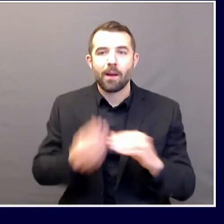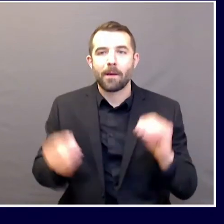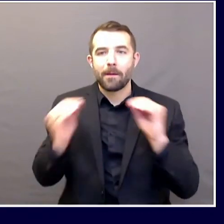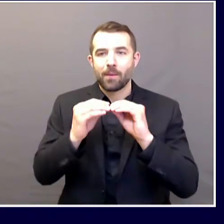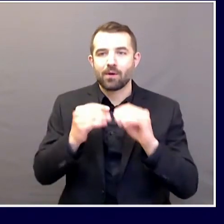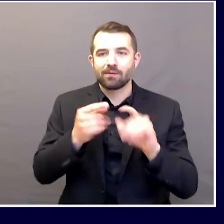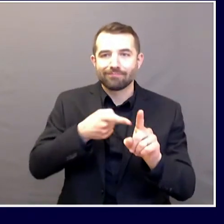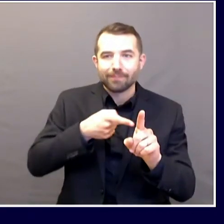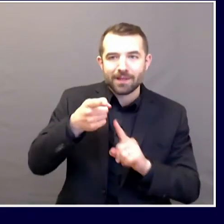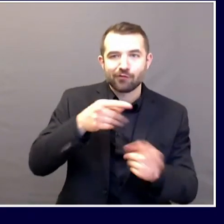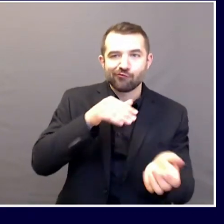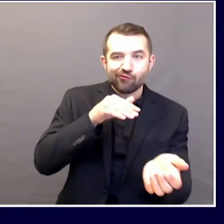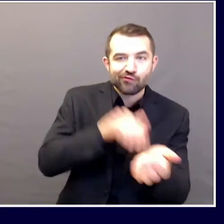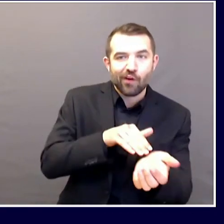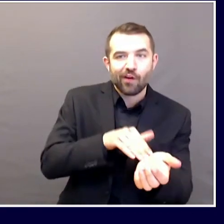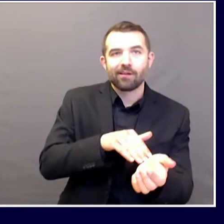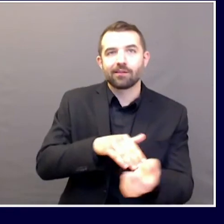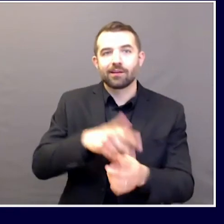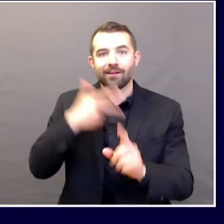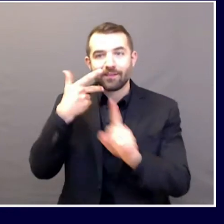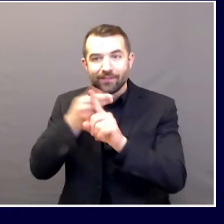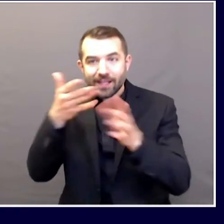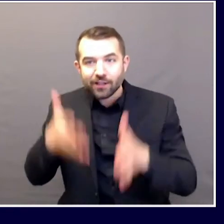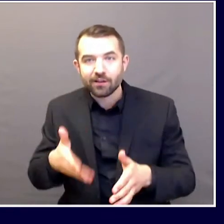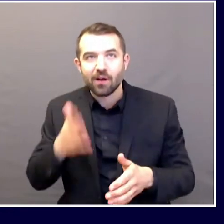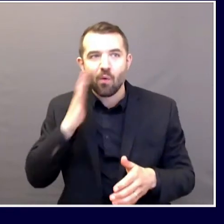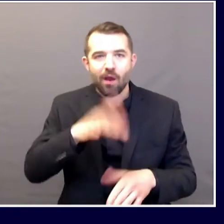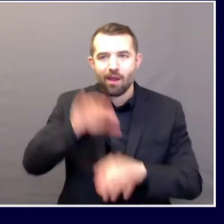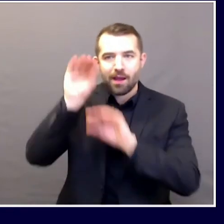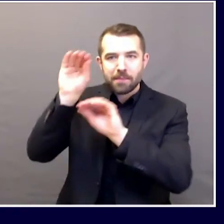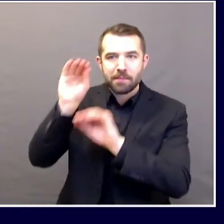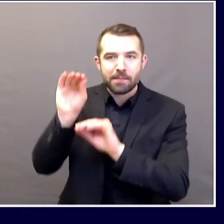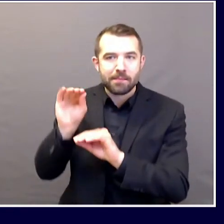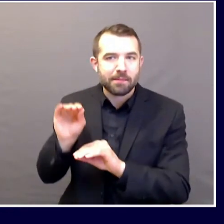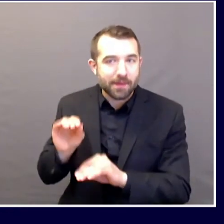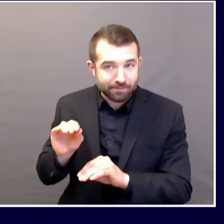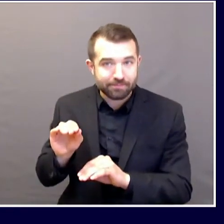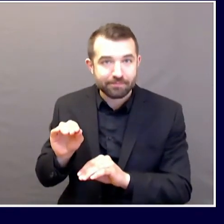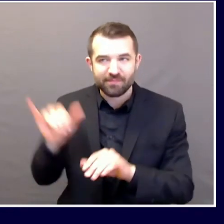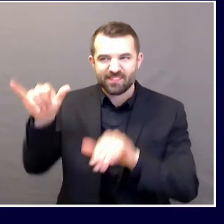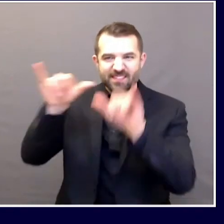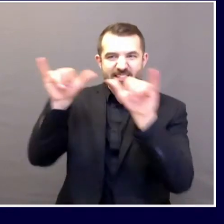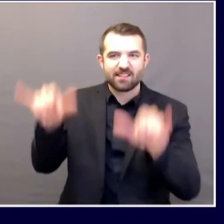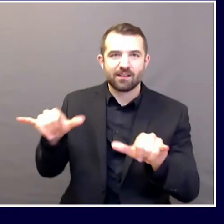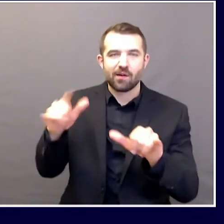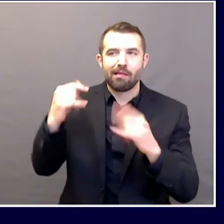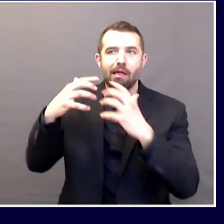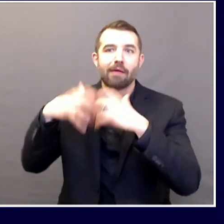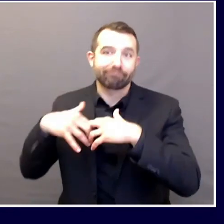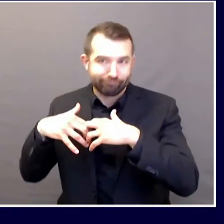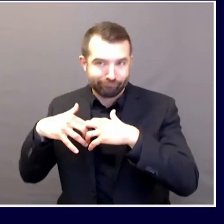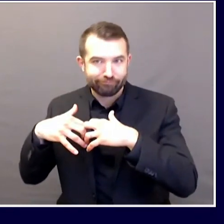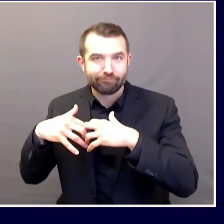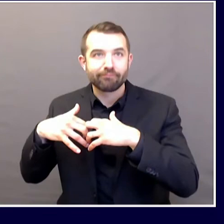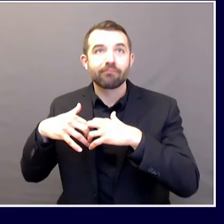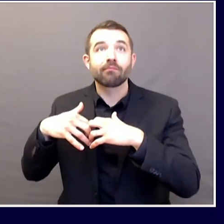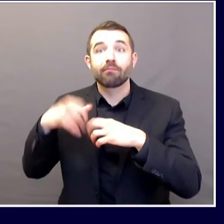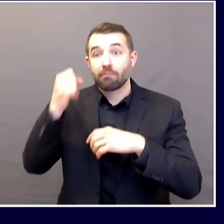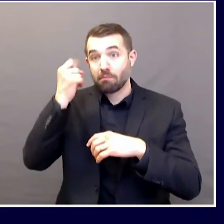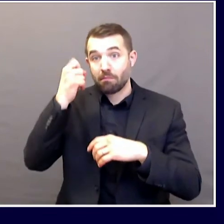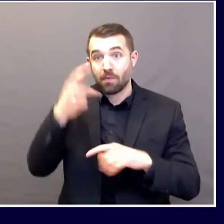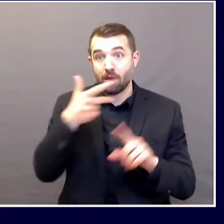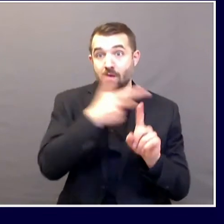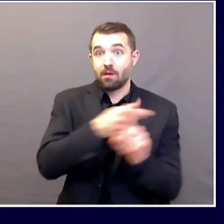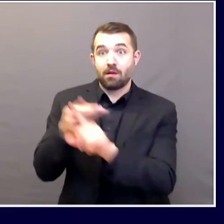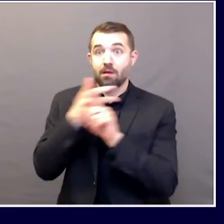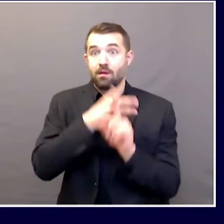data into us. Even though the data system was down, that did not slow down the vaccination process, nor did